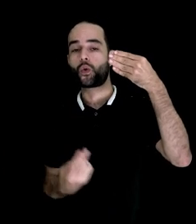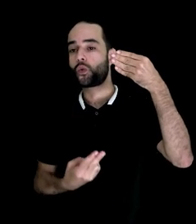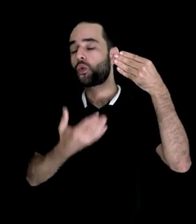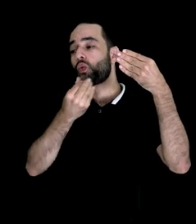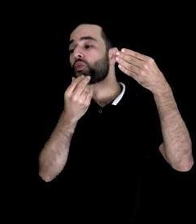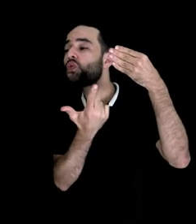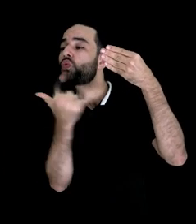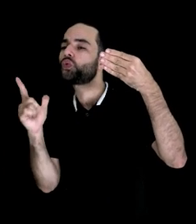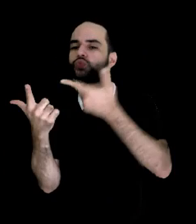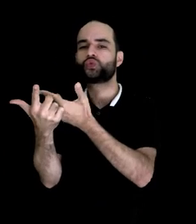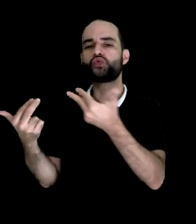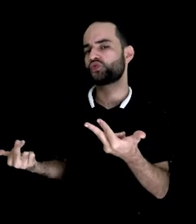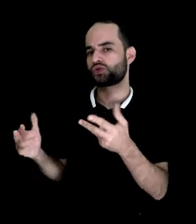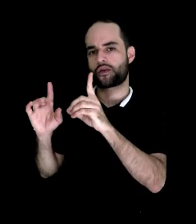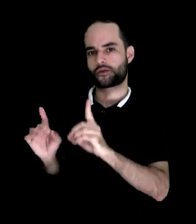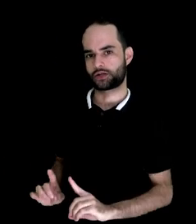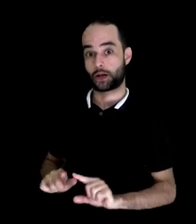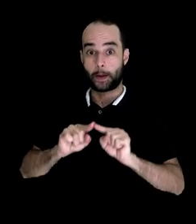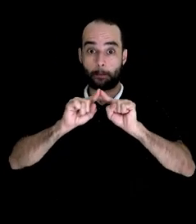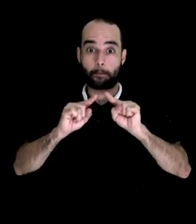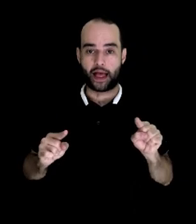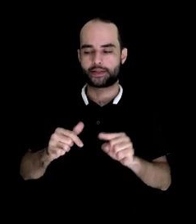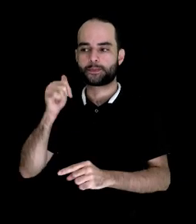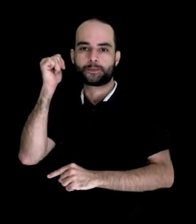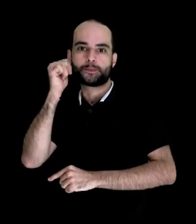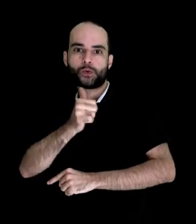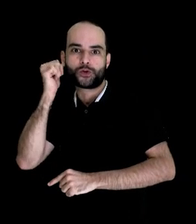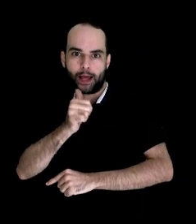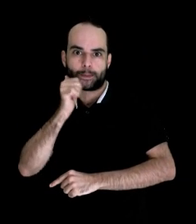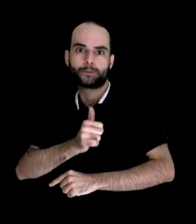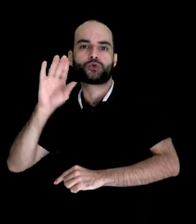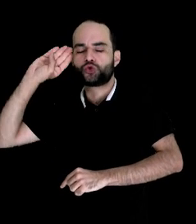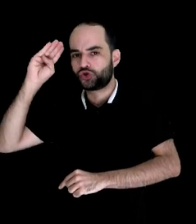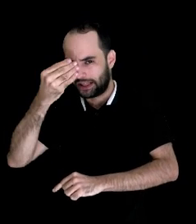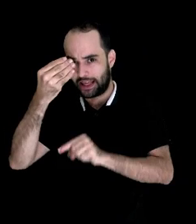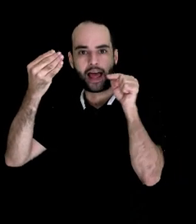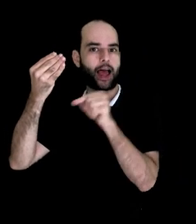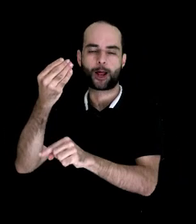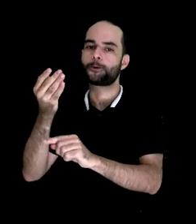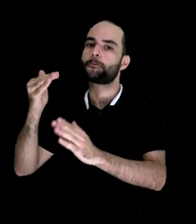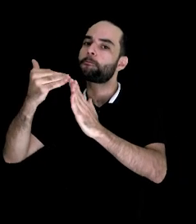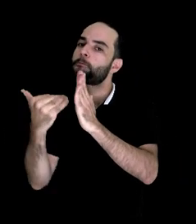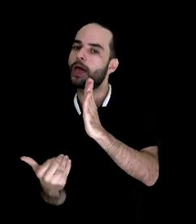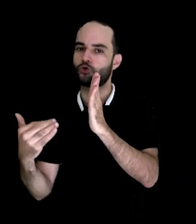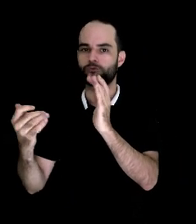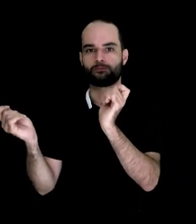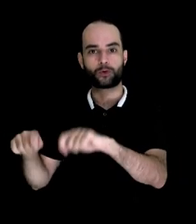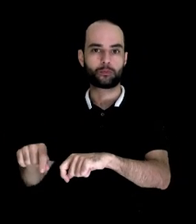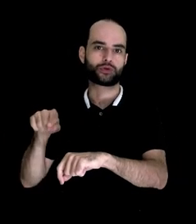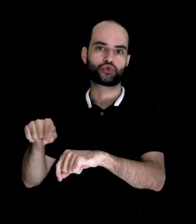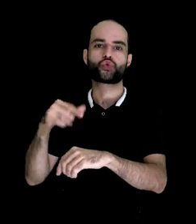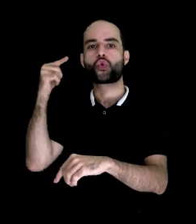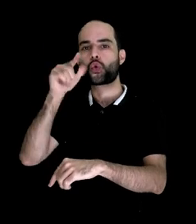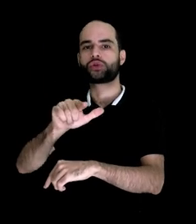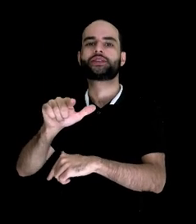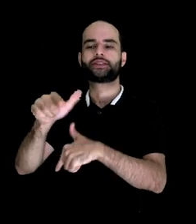colorful photograph of two men sitting in front of a table. The man on the left is sitting right in front of an open laptop, and the man on the